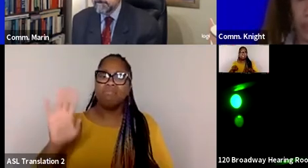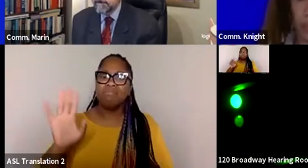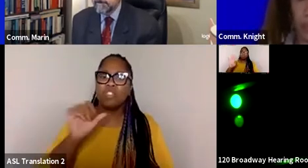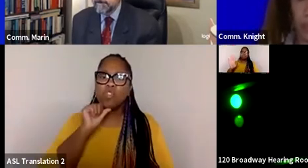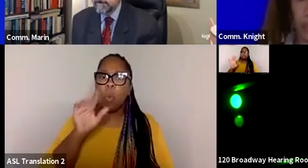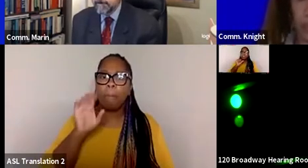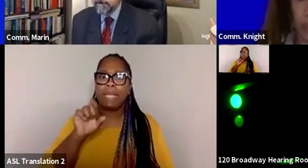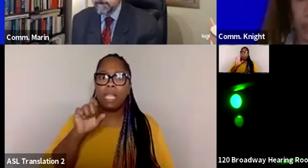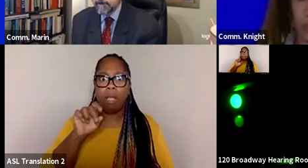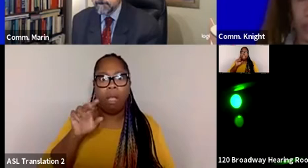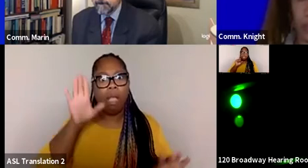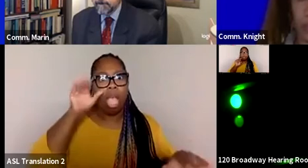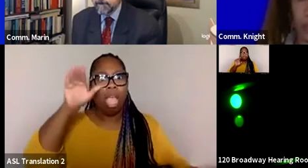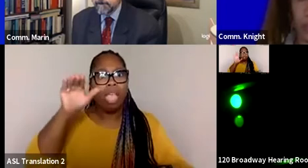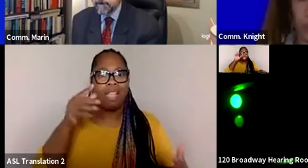deluded because there is